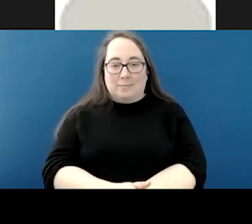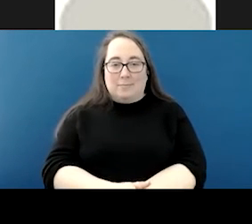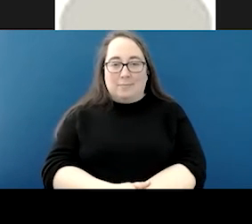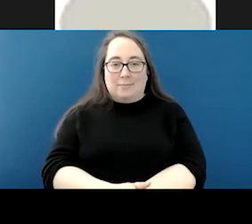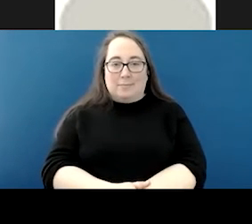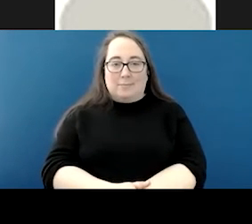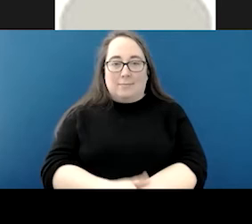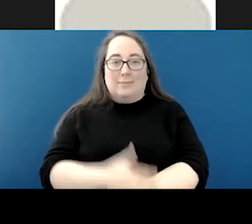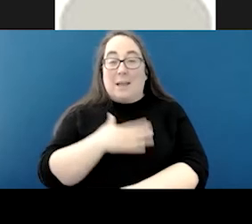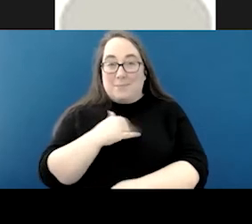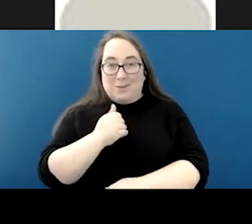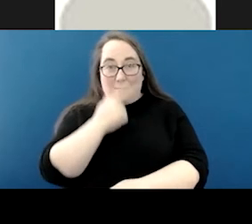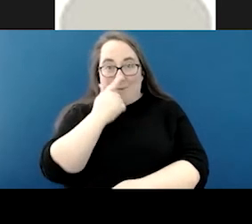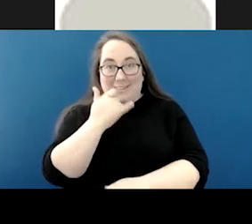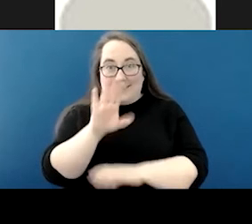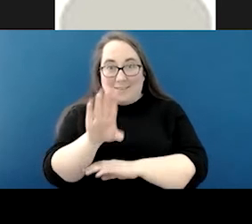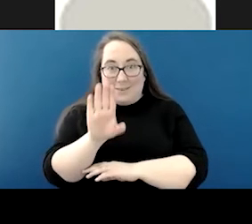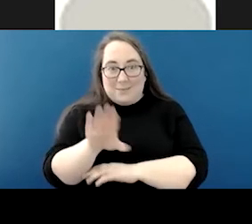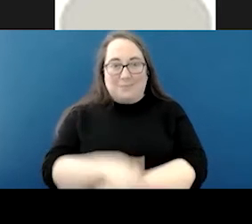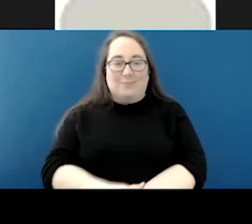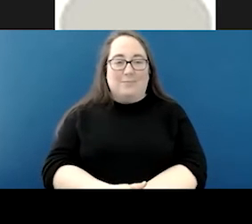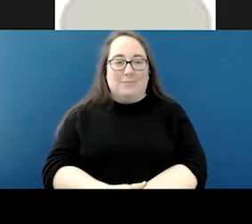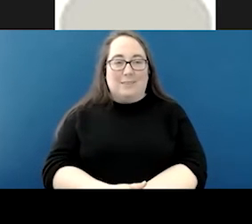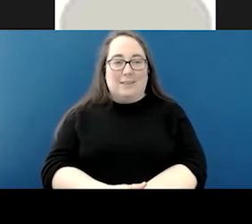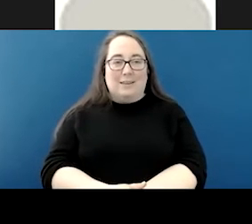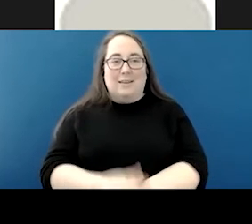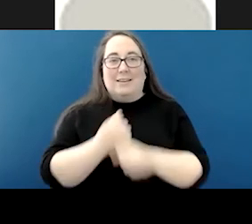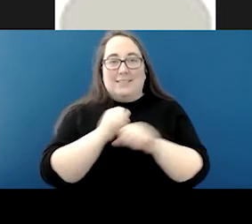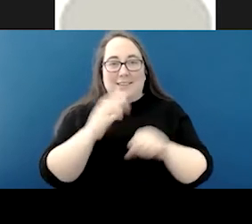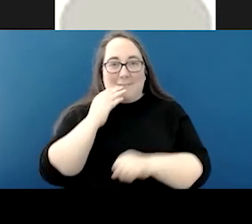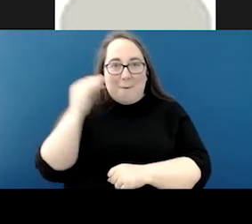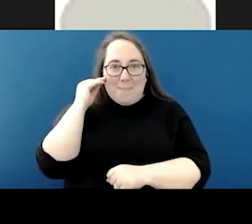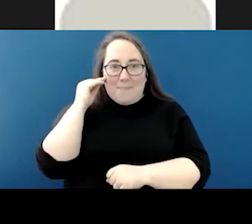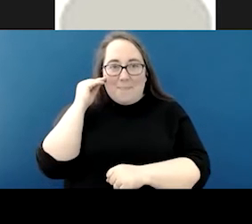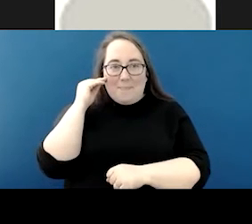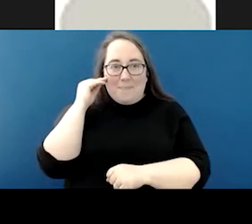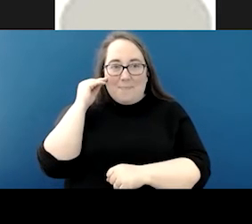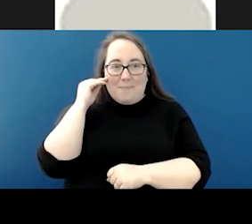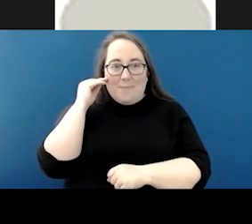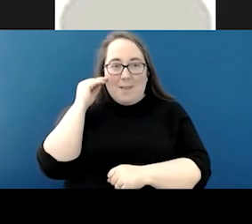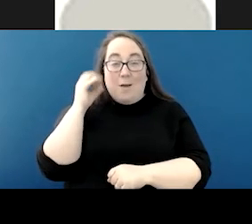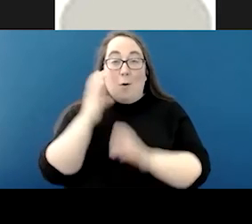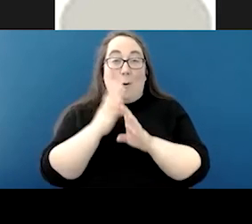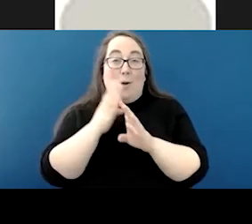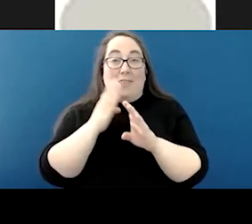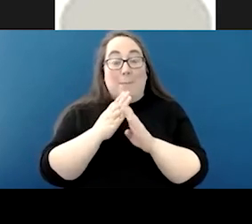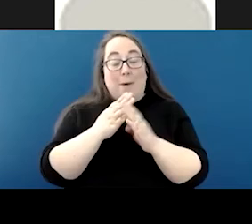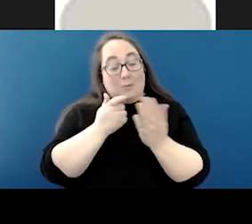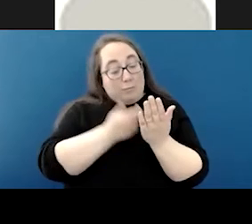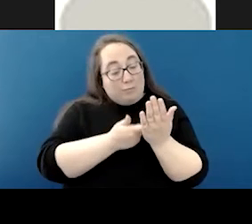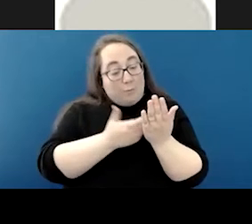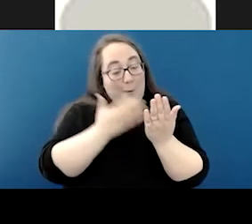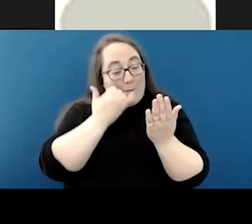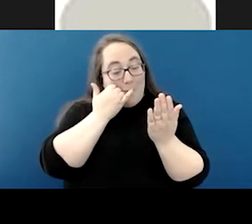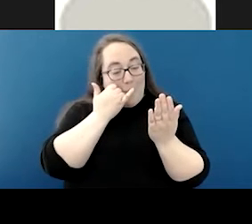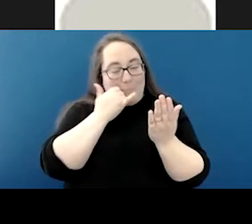able to join this afternoon. Everybody is safe and sound at home, or even if you're at the bus stop, you're watching us on your cell phone.